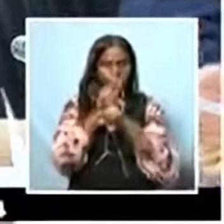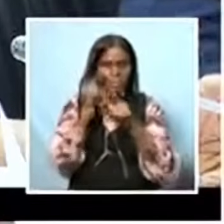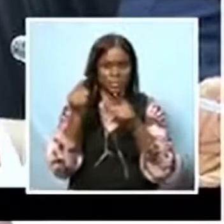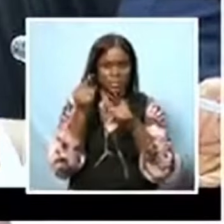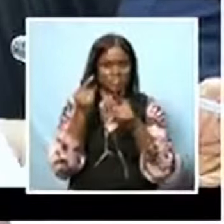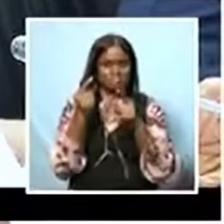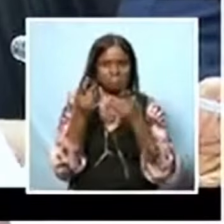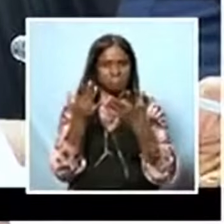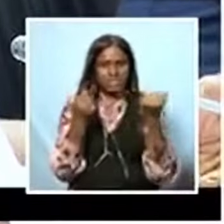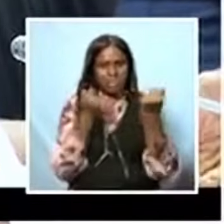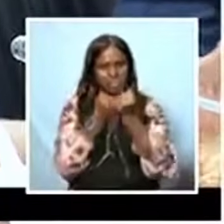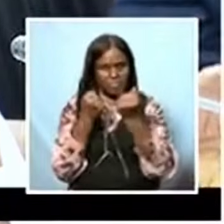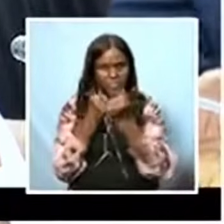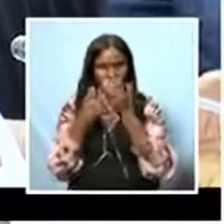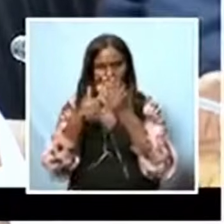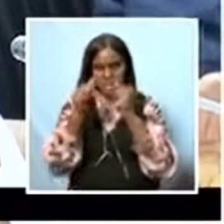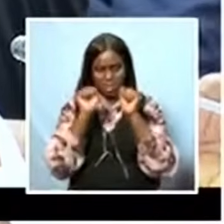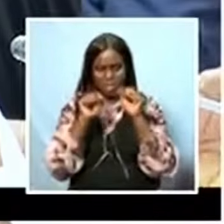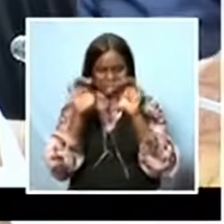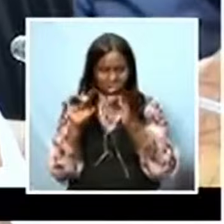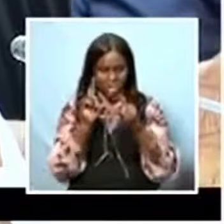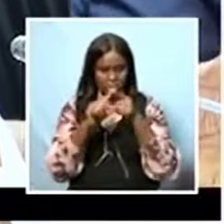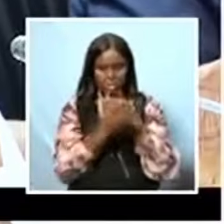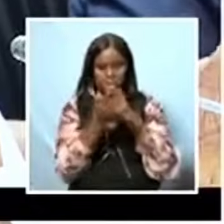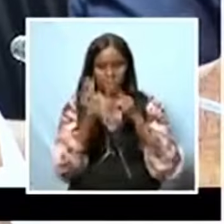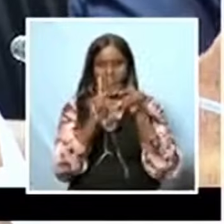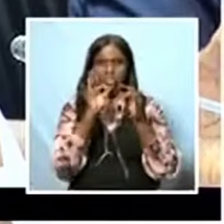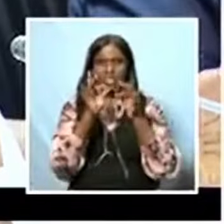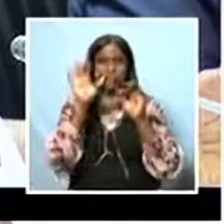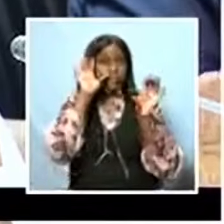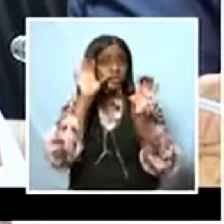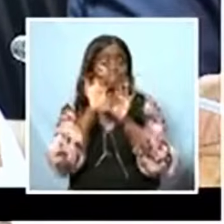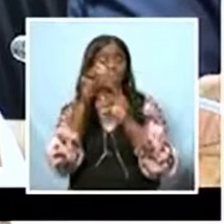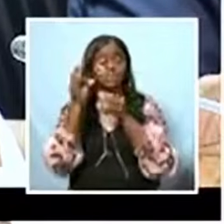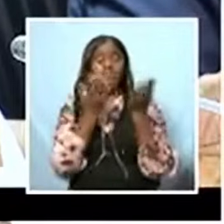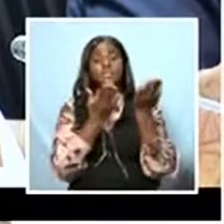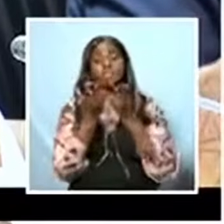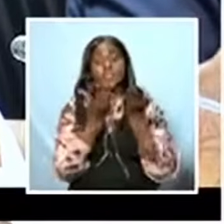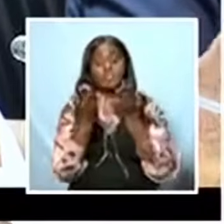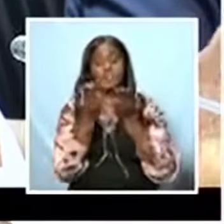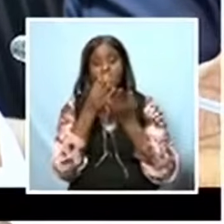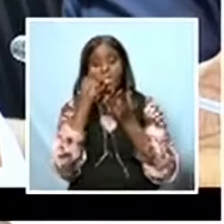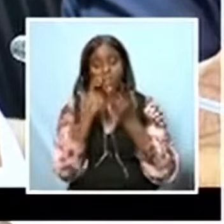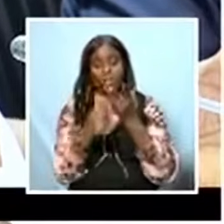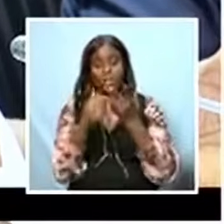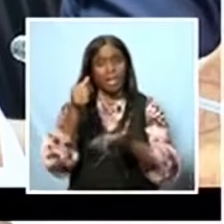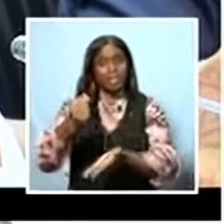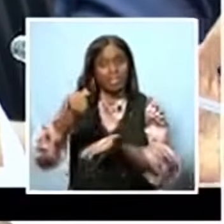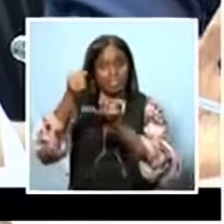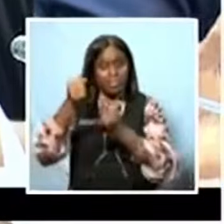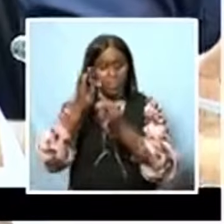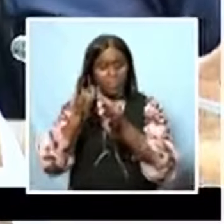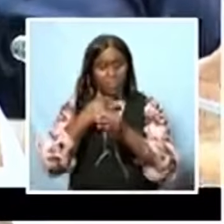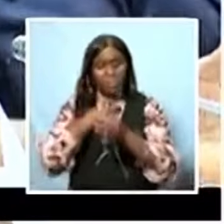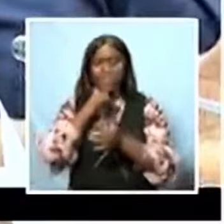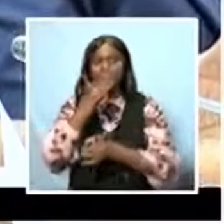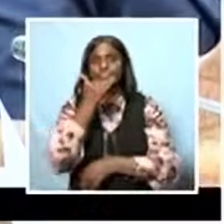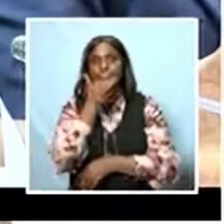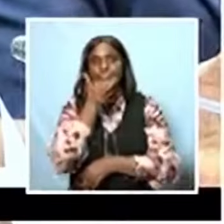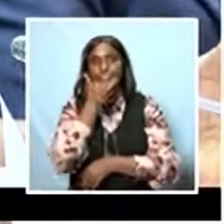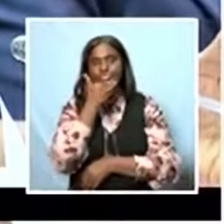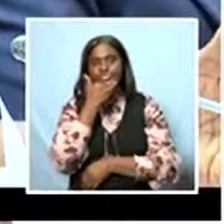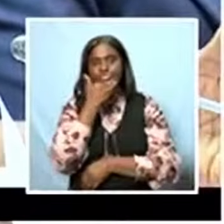favor that you do to these people? Because if it's a condition of service, it's supposed to be budgeted for, if I'm not